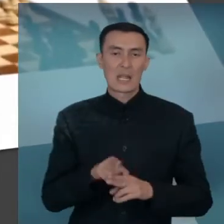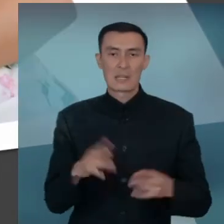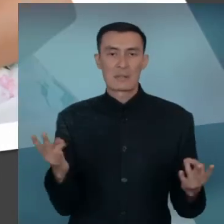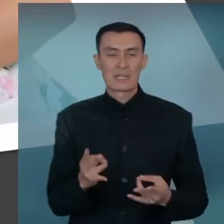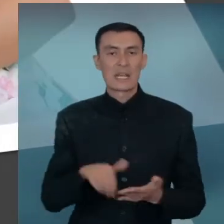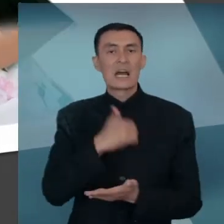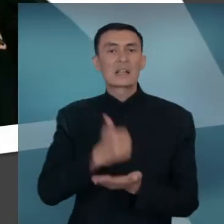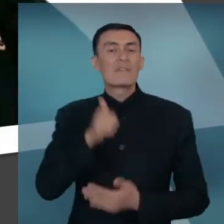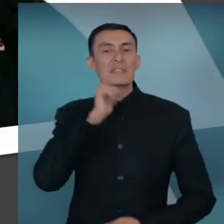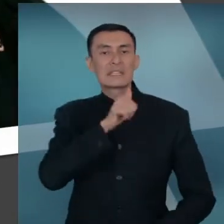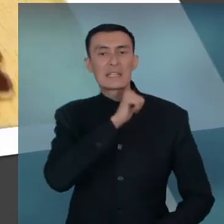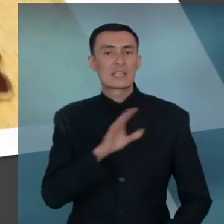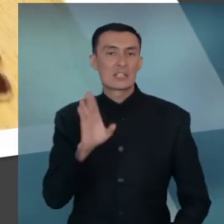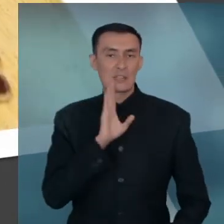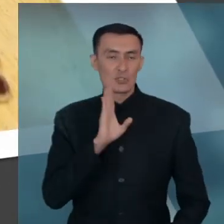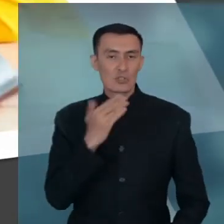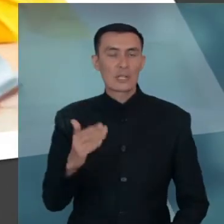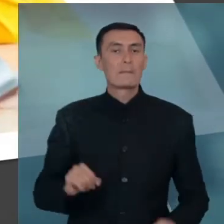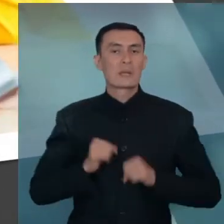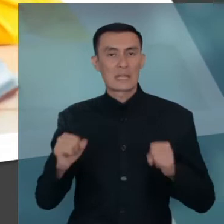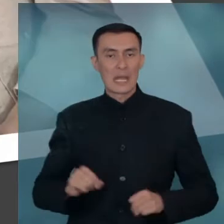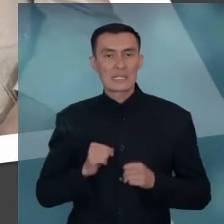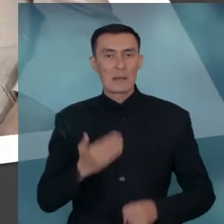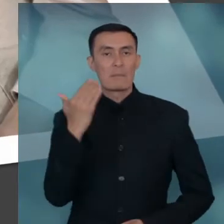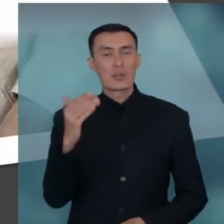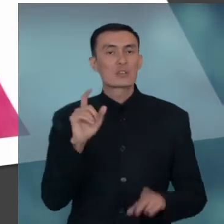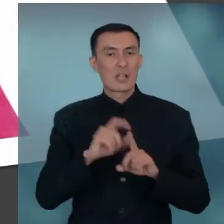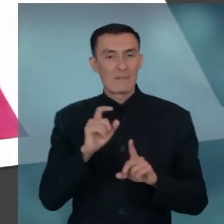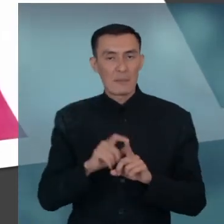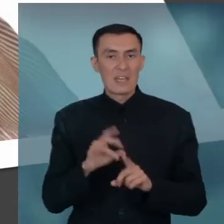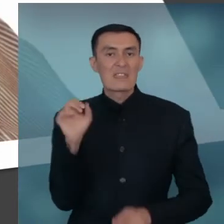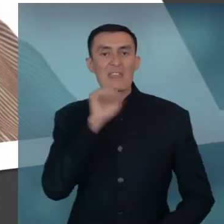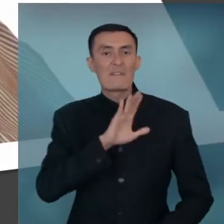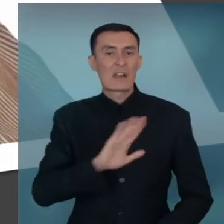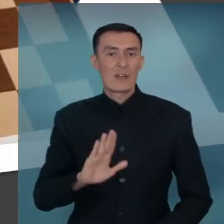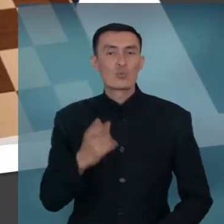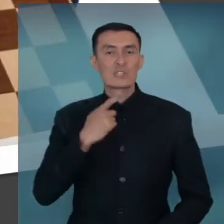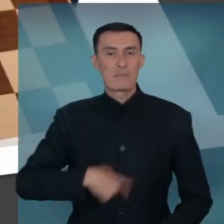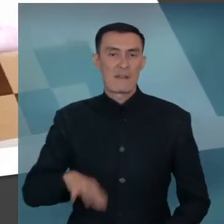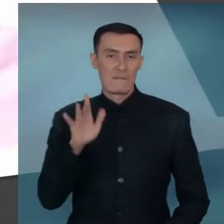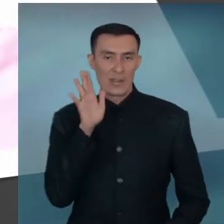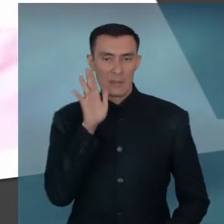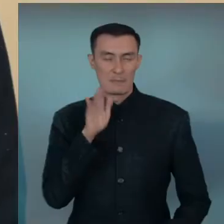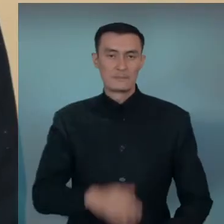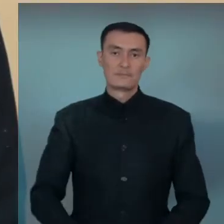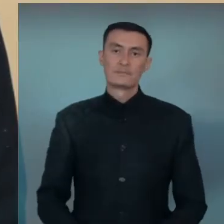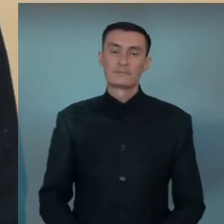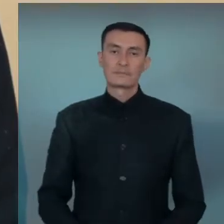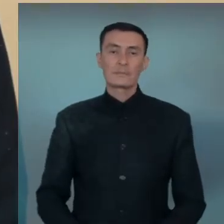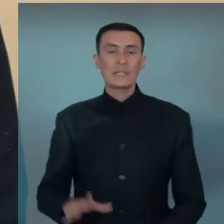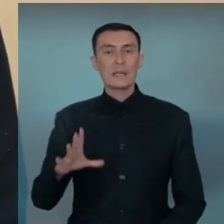The main secret of Dinara's success, in her own opinion, is that she tries not to steal time from herself.